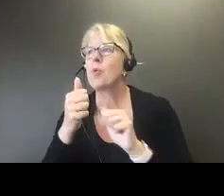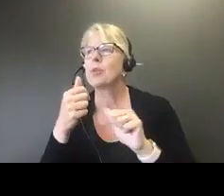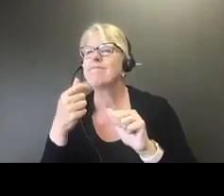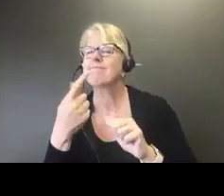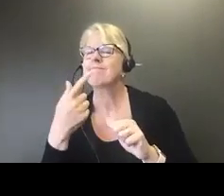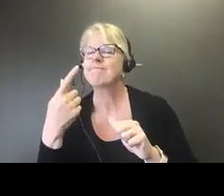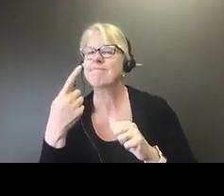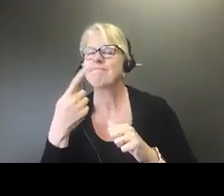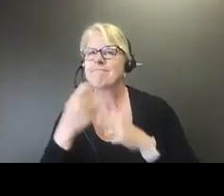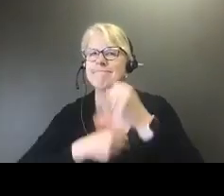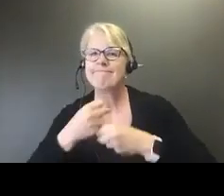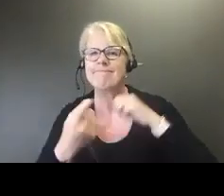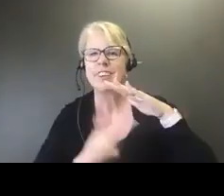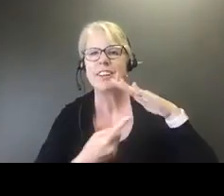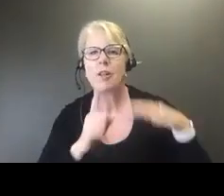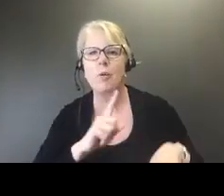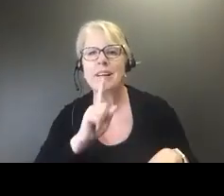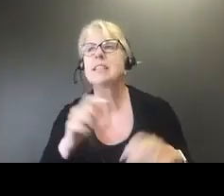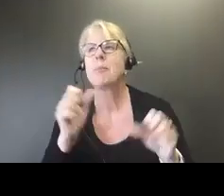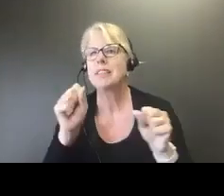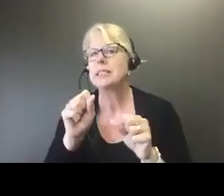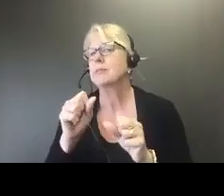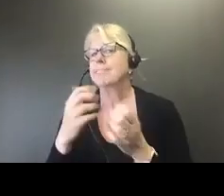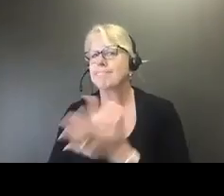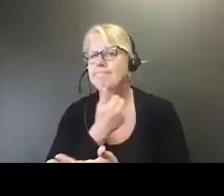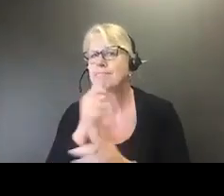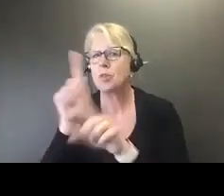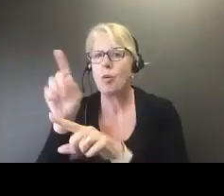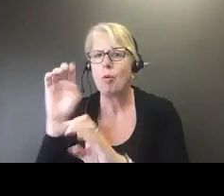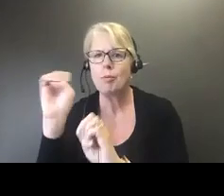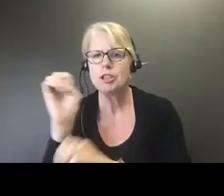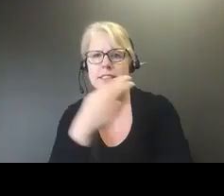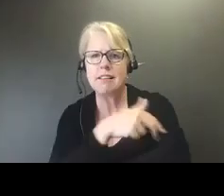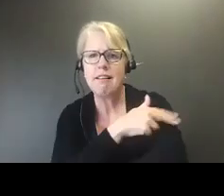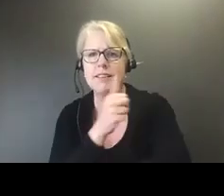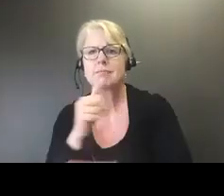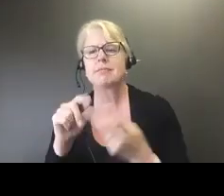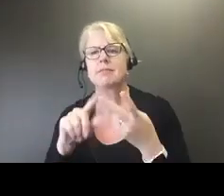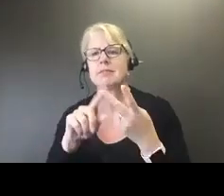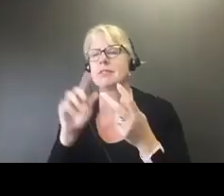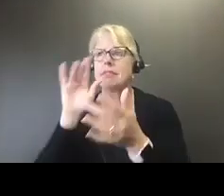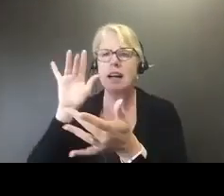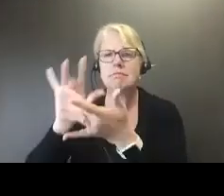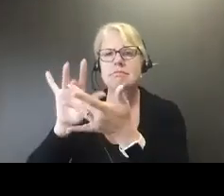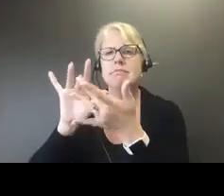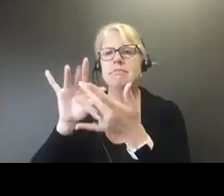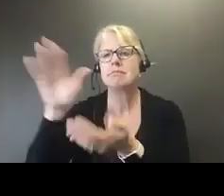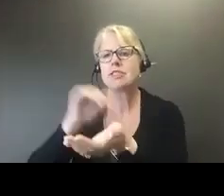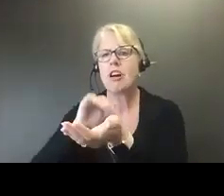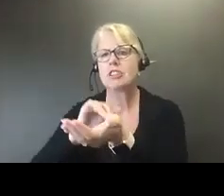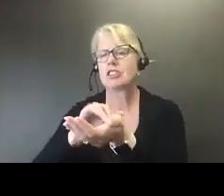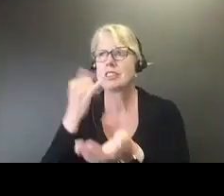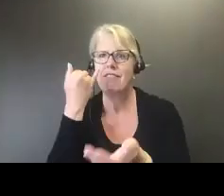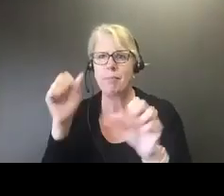to access the emergency room. They're more likely to access their physician if potentially